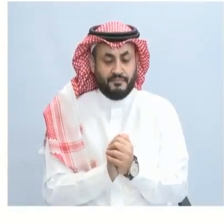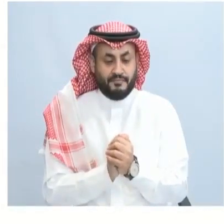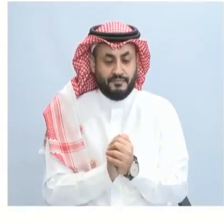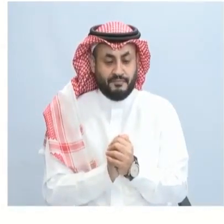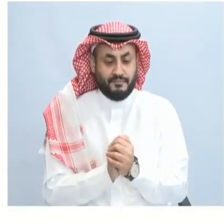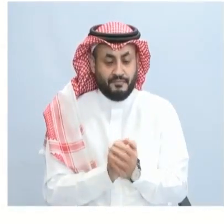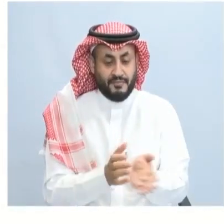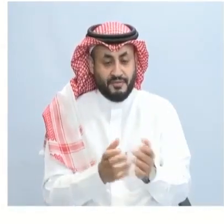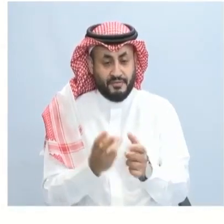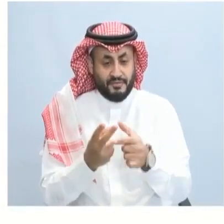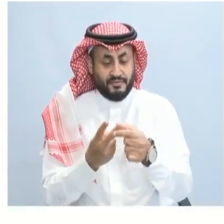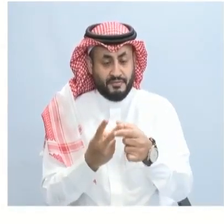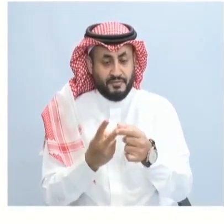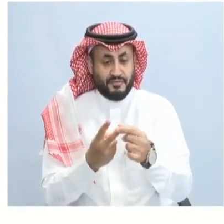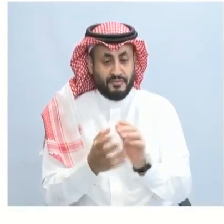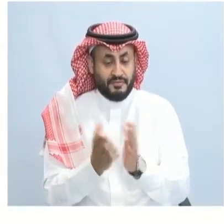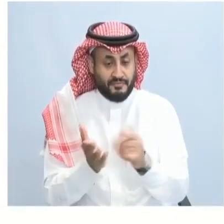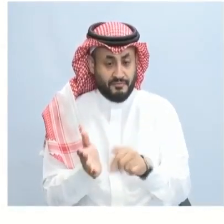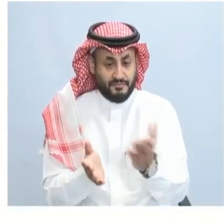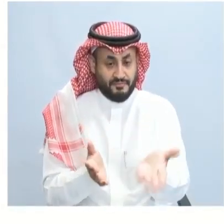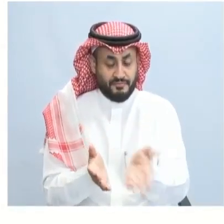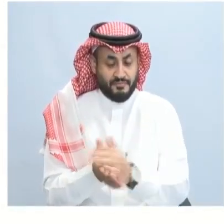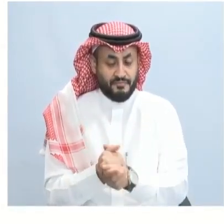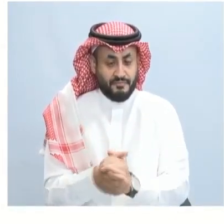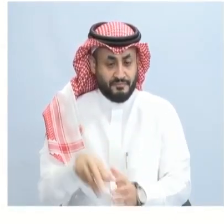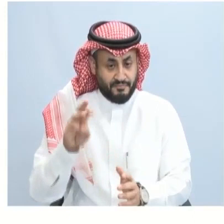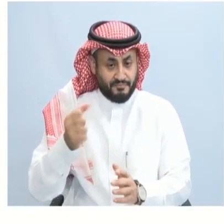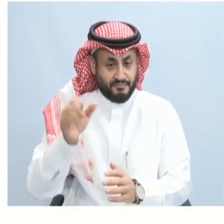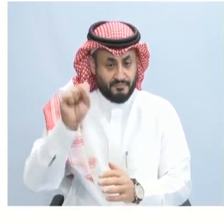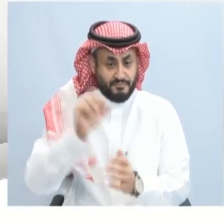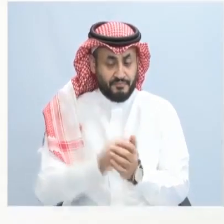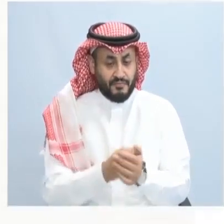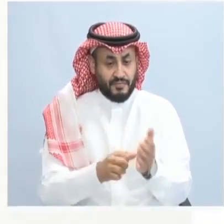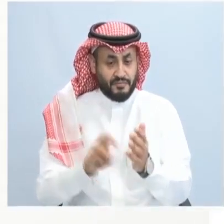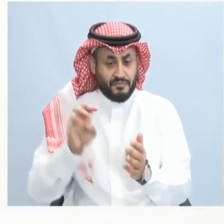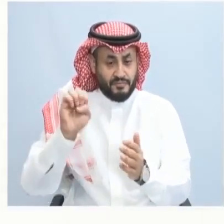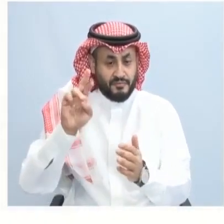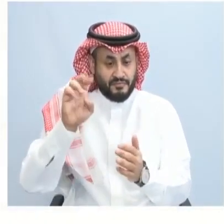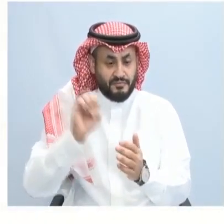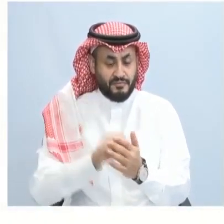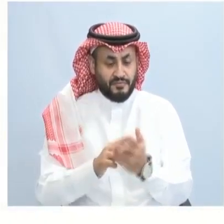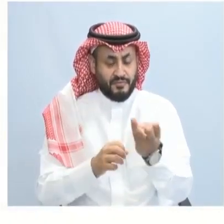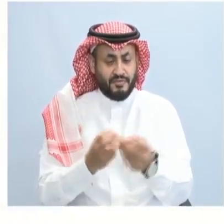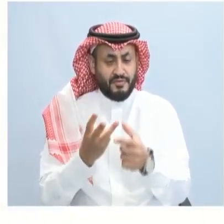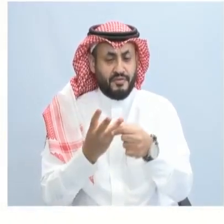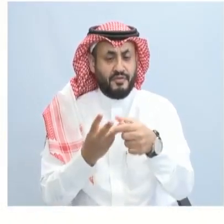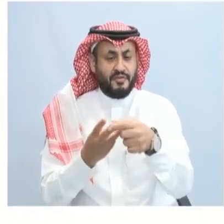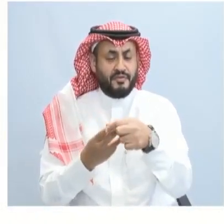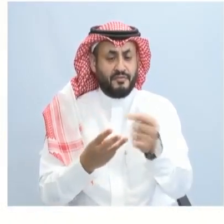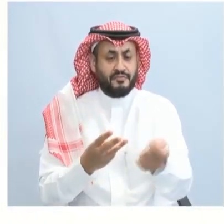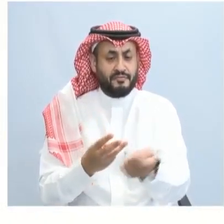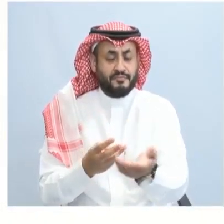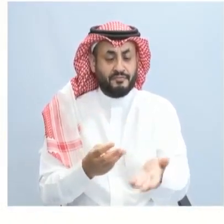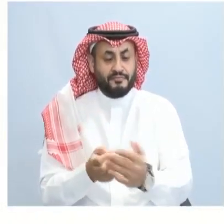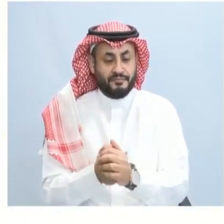We have the second exercise, which is to use was or were going to. We have also 3 sentences to complete. And just